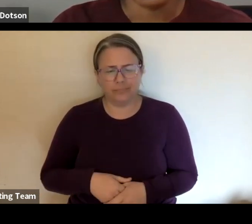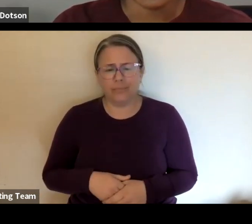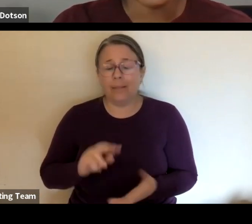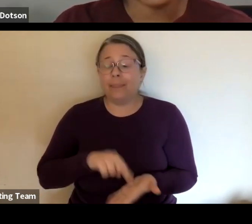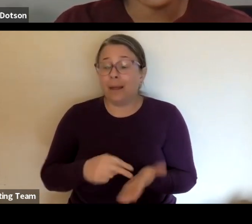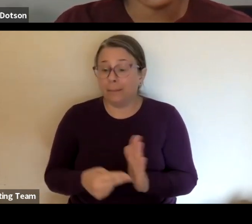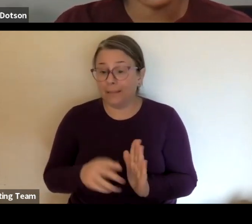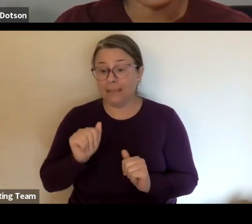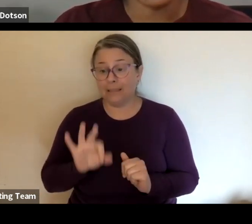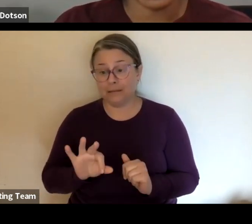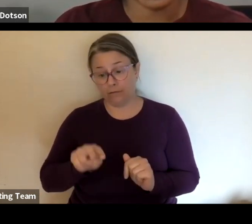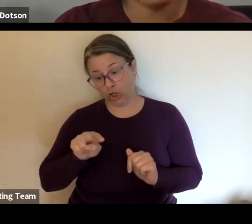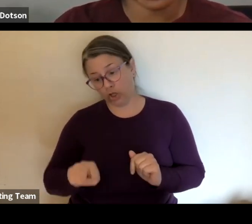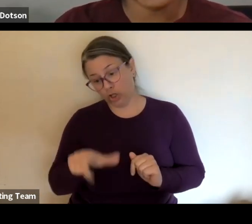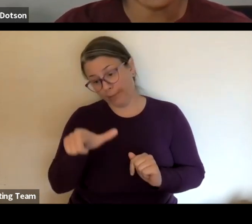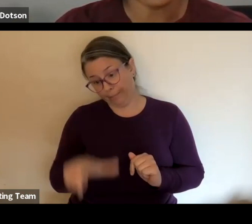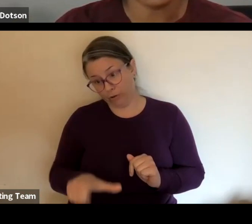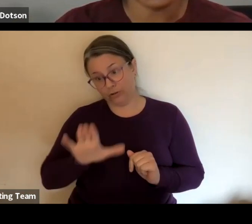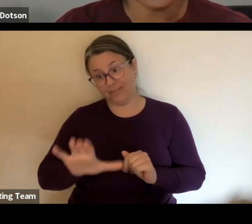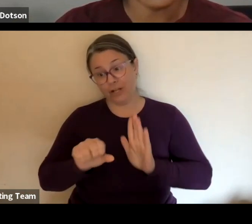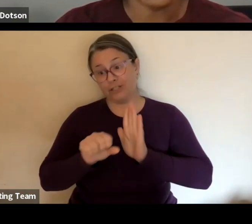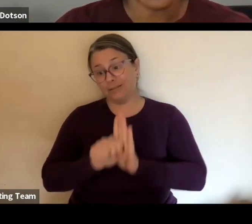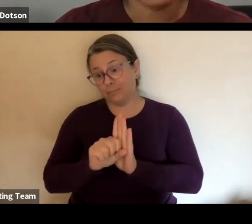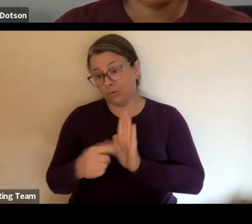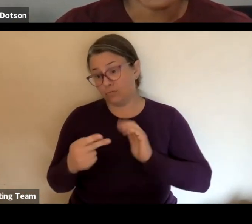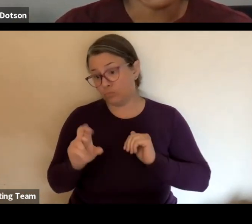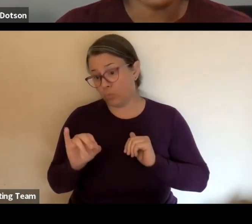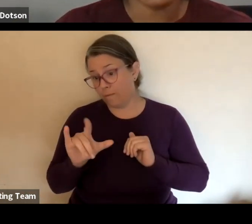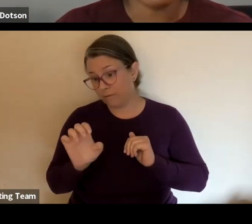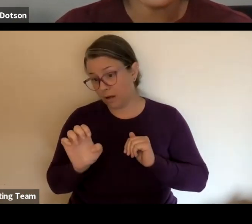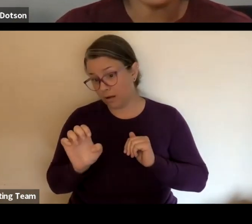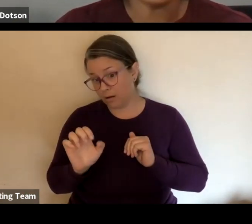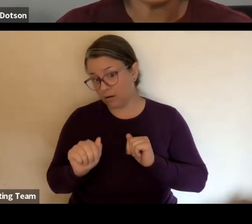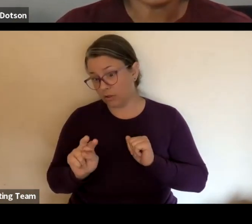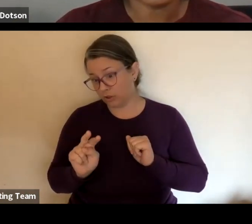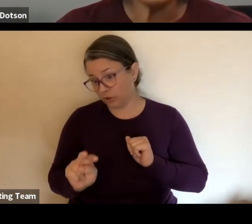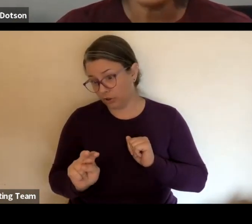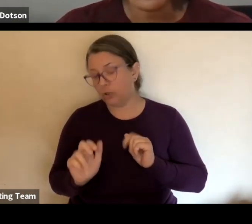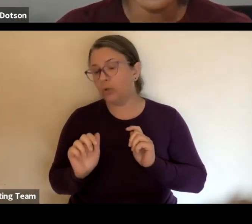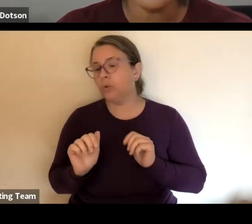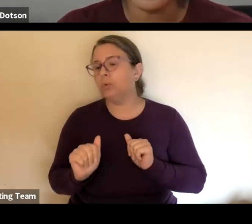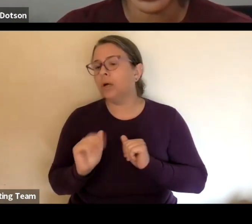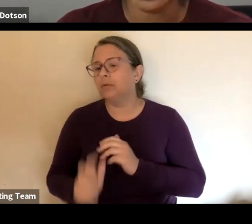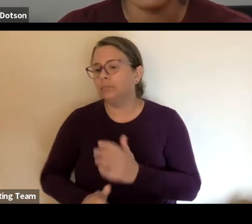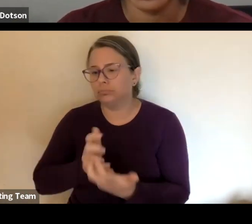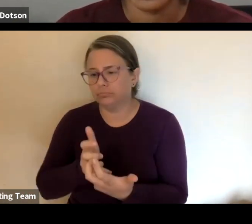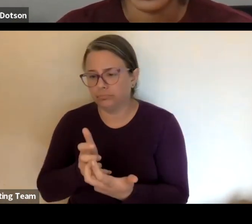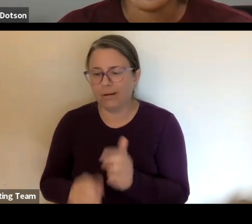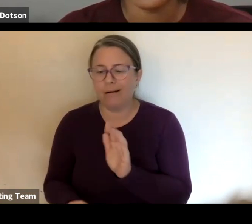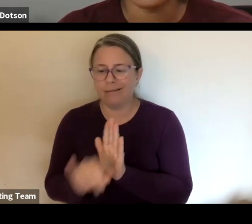certain treatments that target what seems to be the underlying biological cause might be more